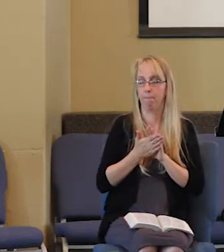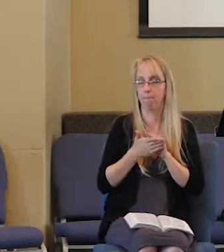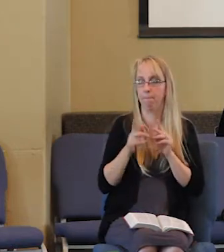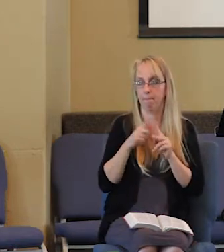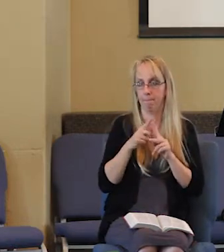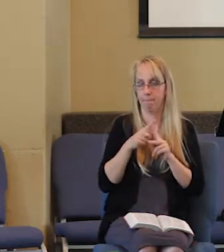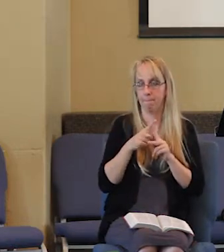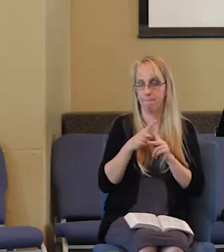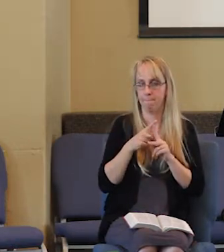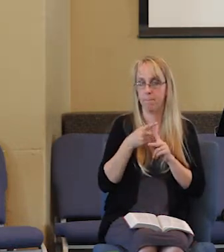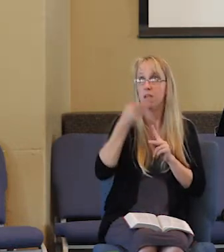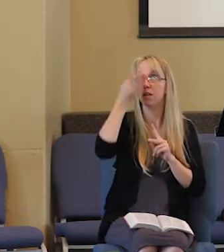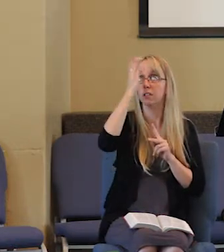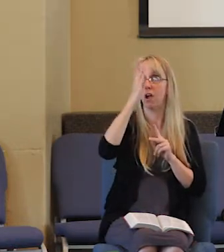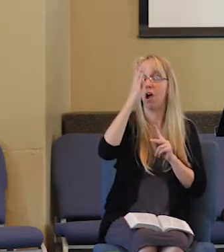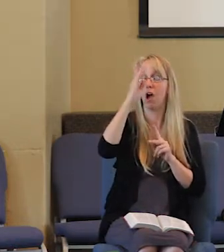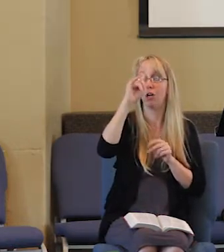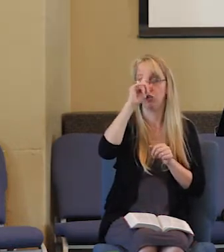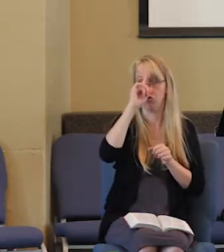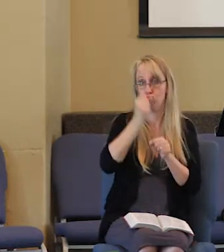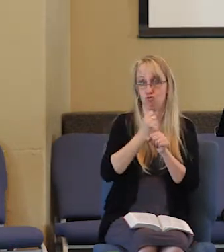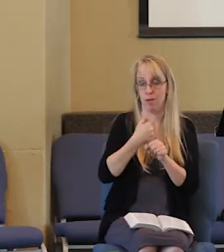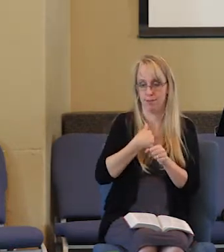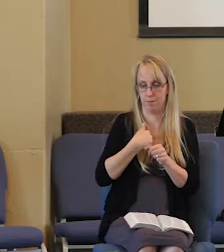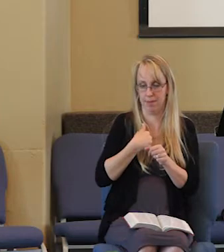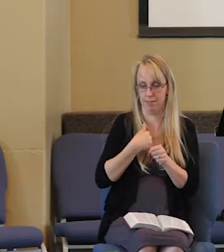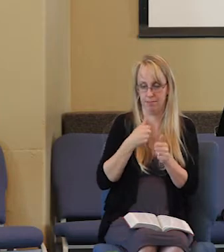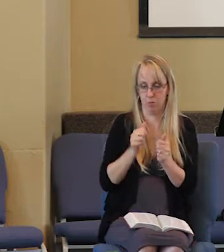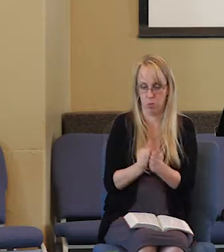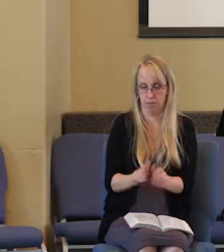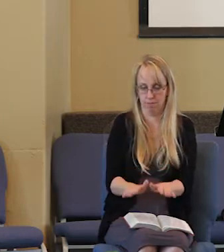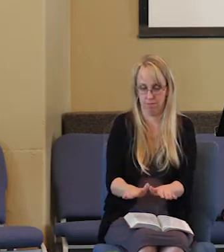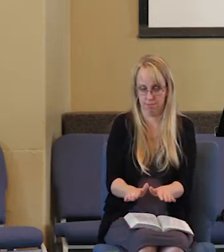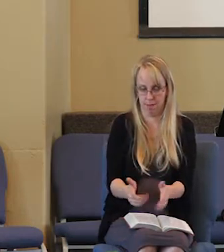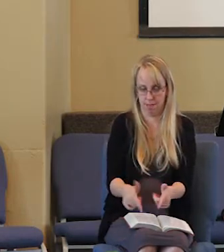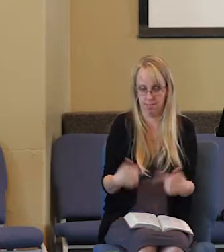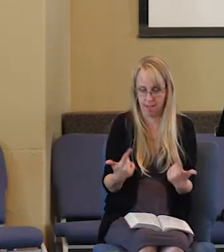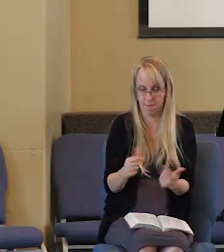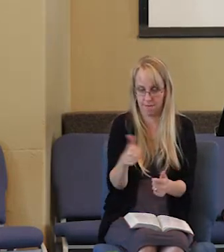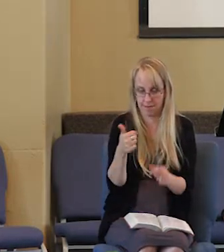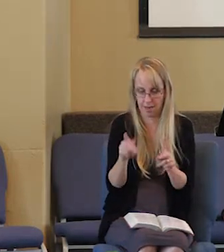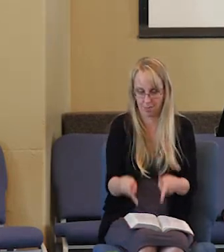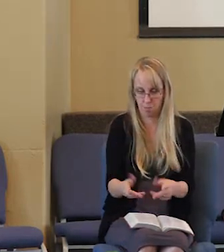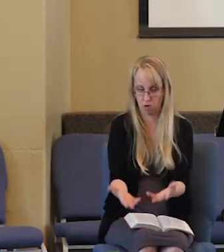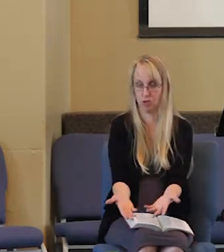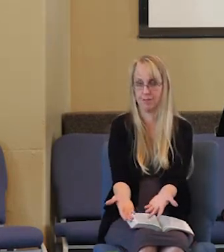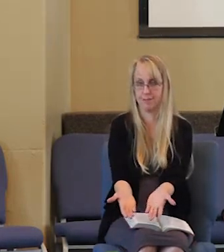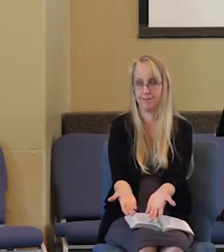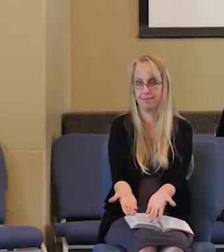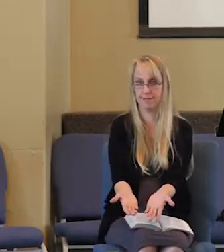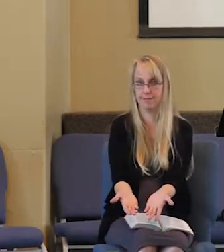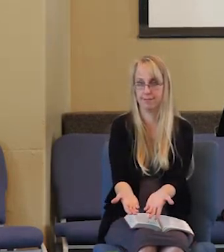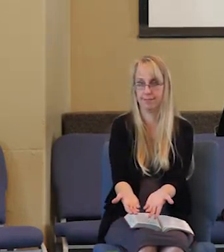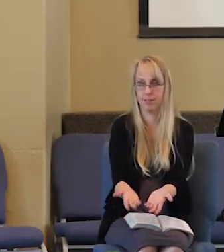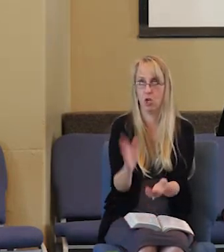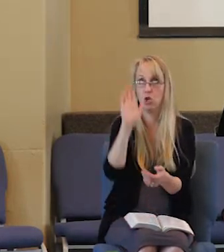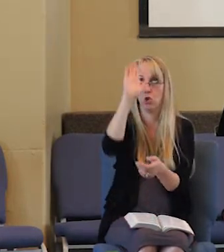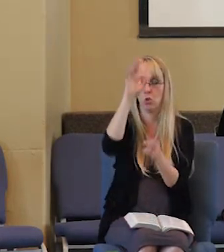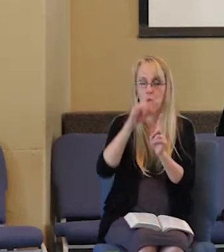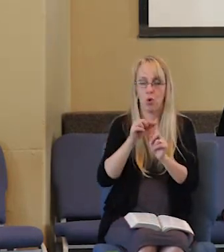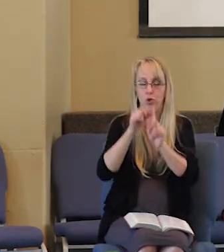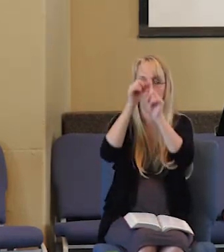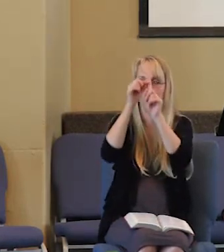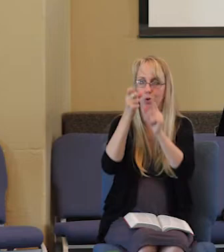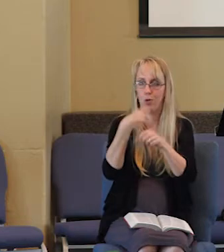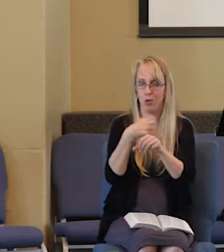God, you've entrusted or you're entrusting me with the life of another person, your unique